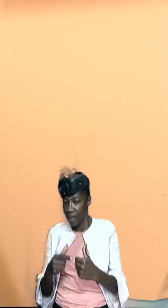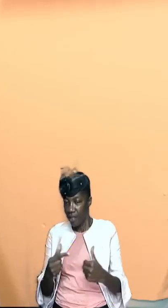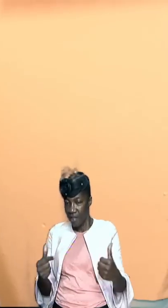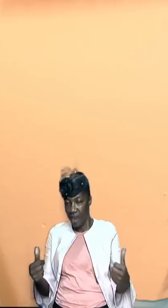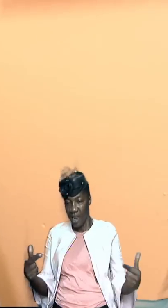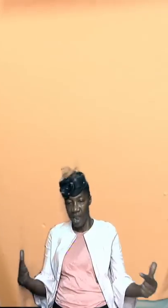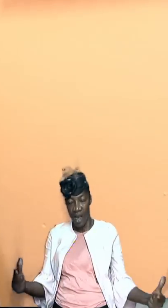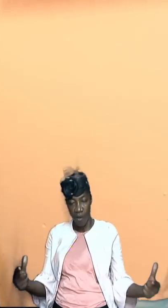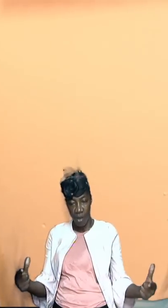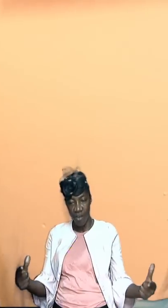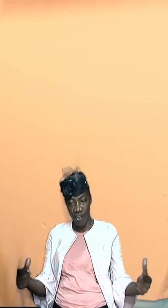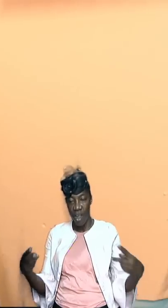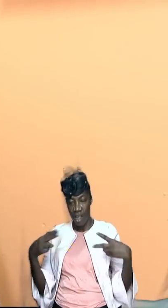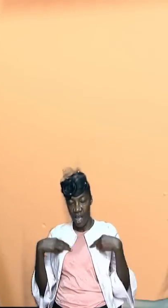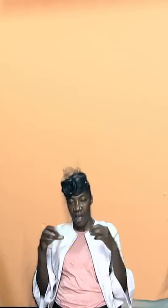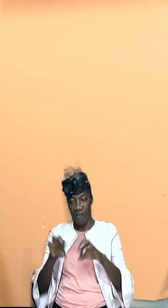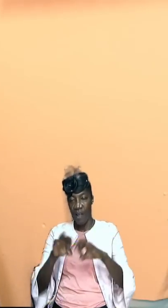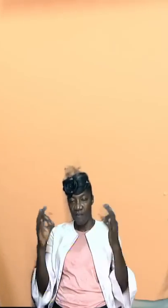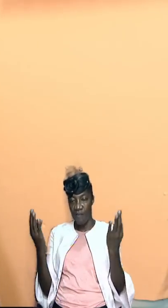have languages.